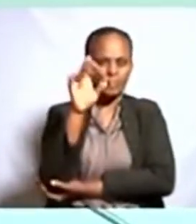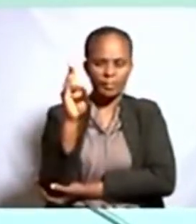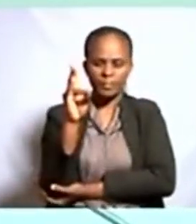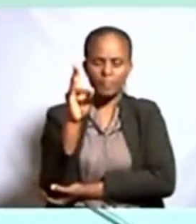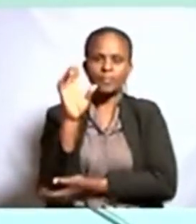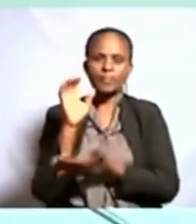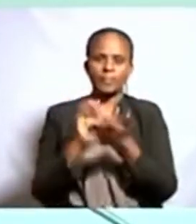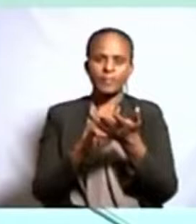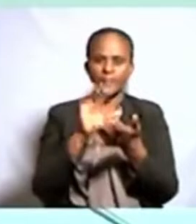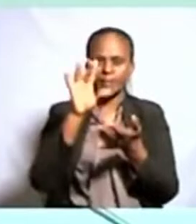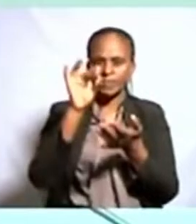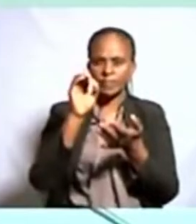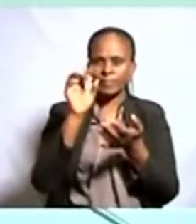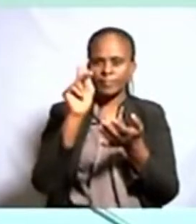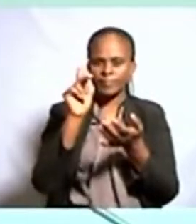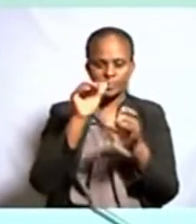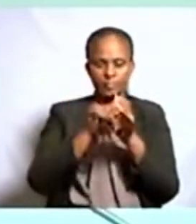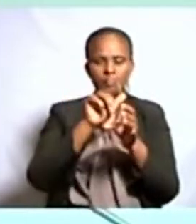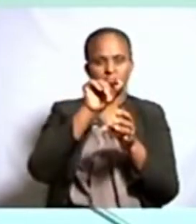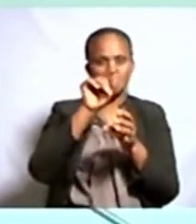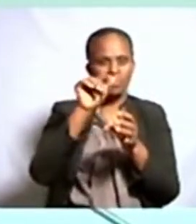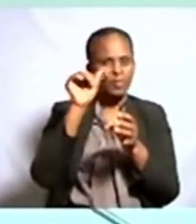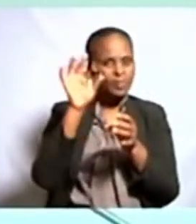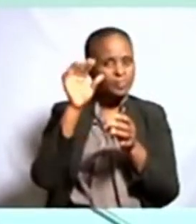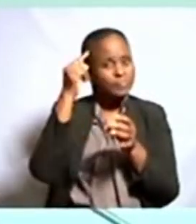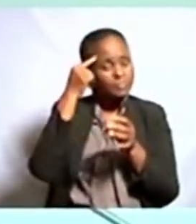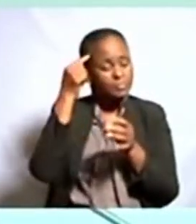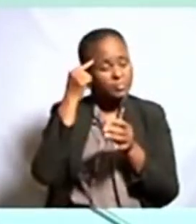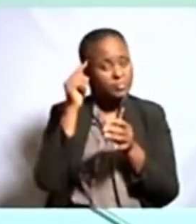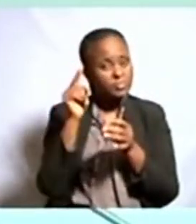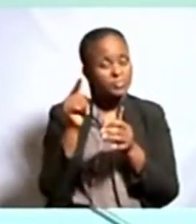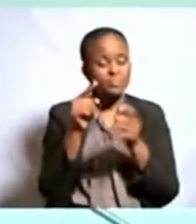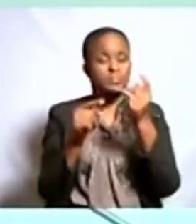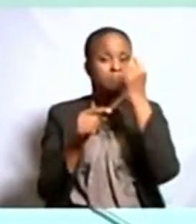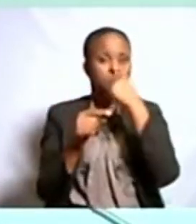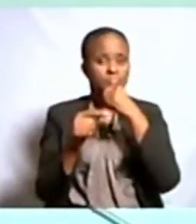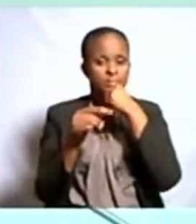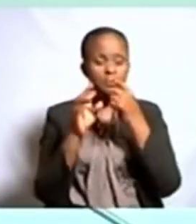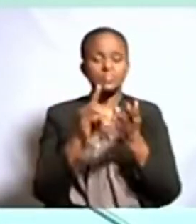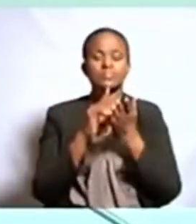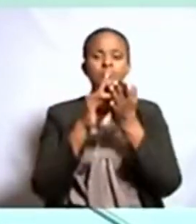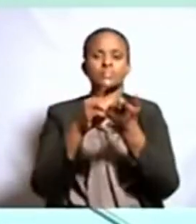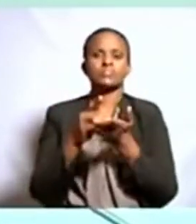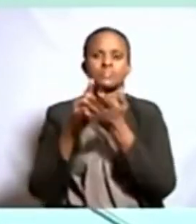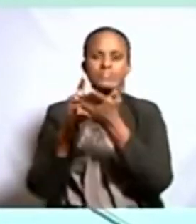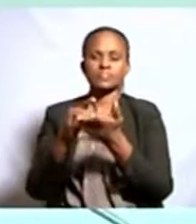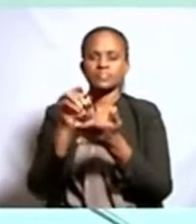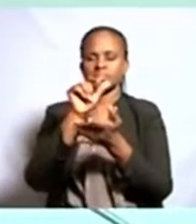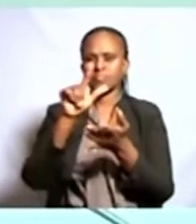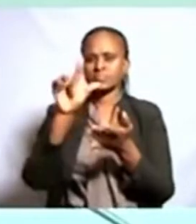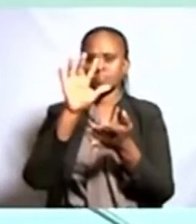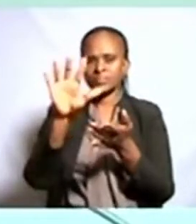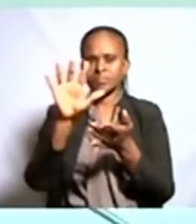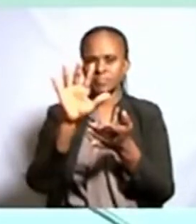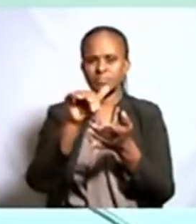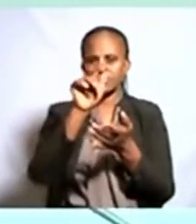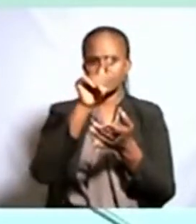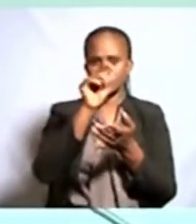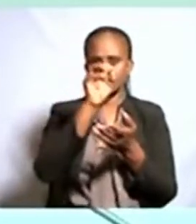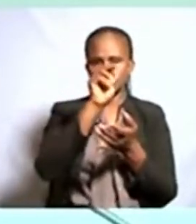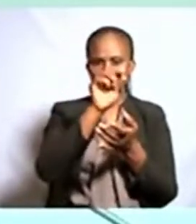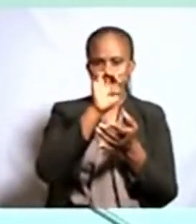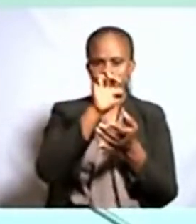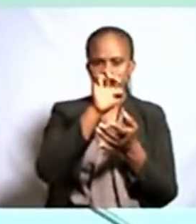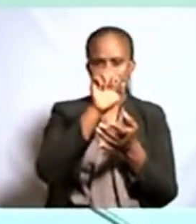102,907,080 kwacha in 2019. The government of the Republic of Tanzania donated 25 metric tons of seed